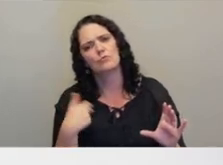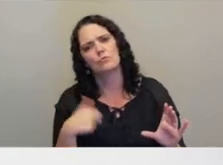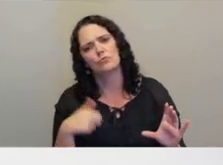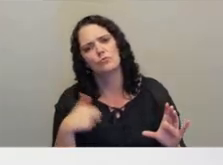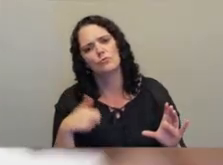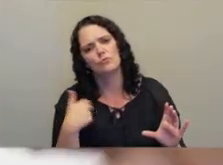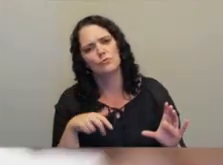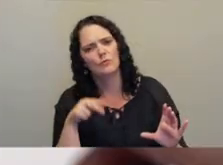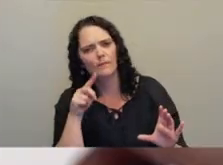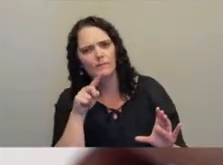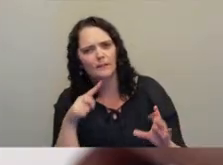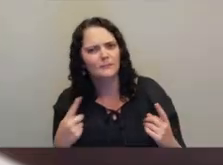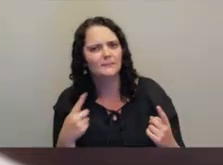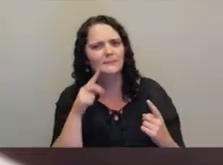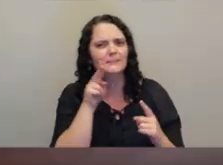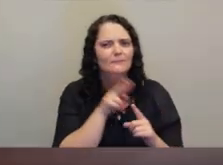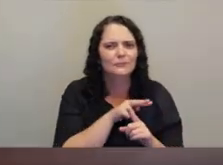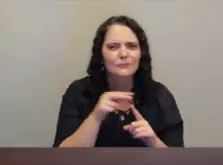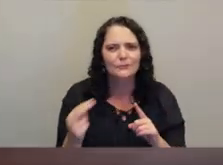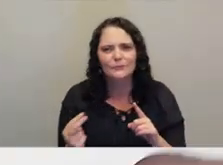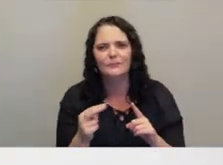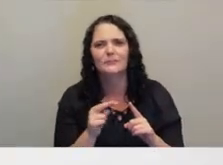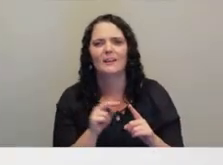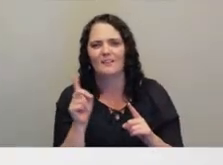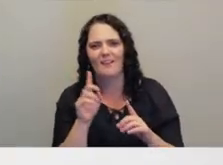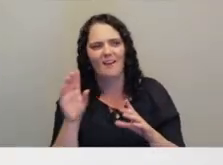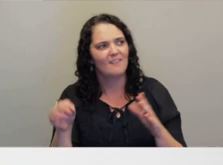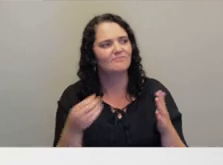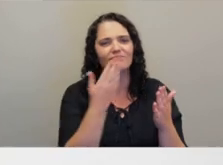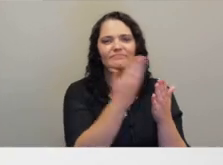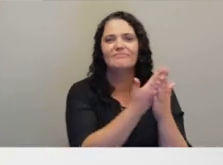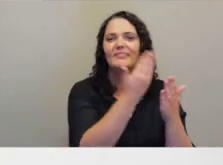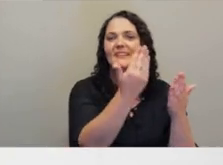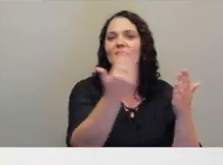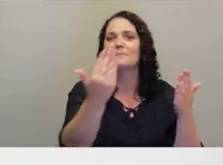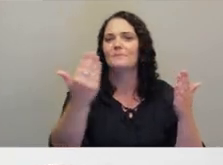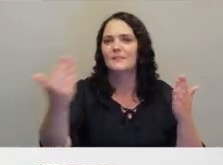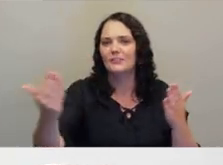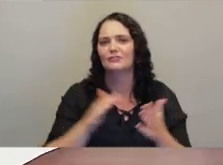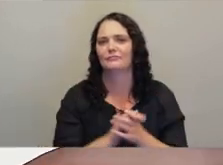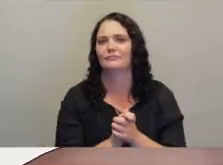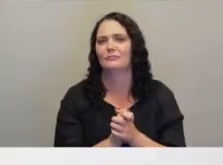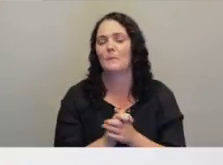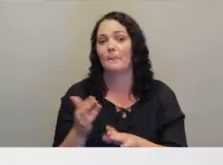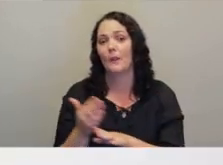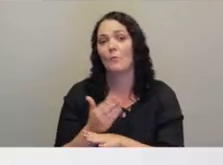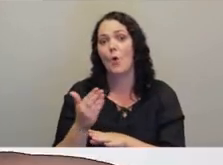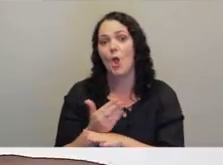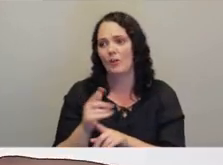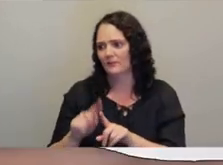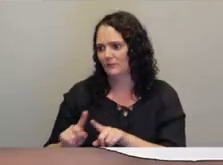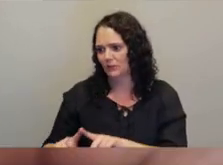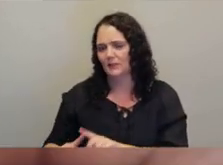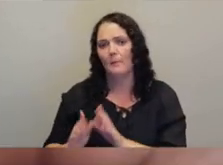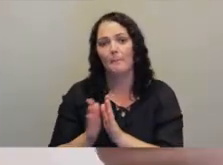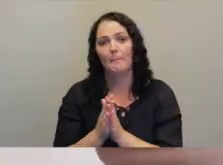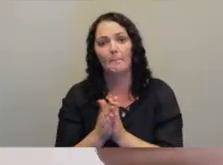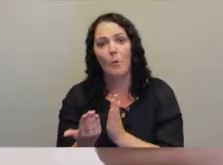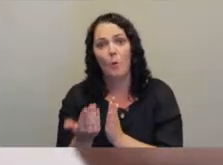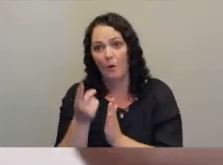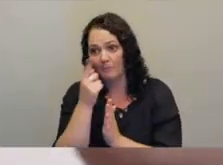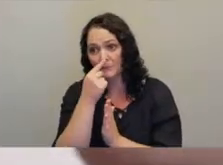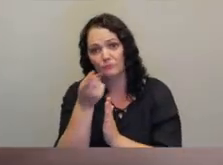anew with really interesting, I think, interesting exhibitions, interesting books, interesting works being written about Boucher